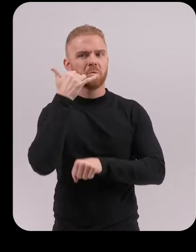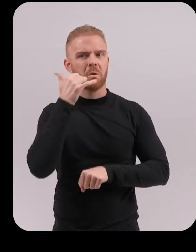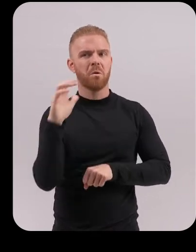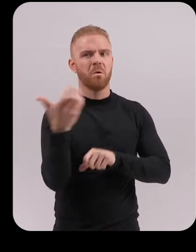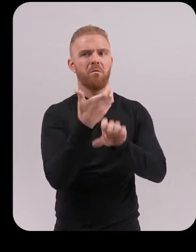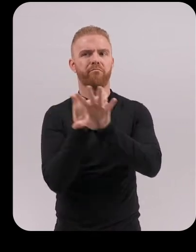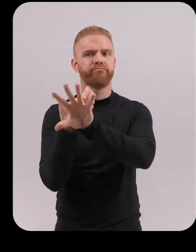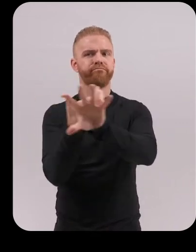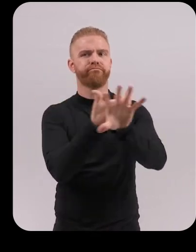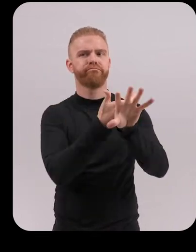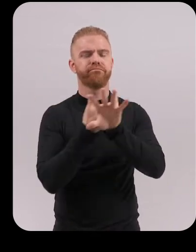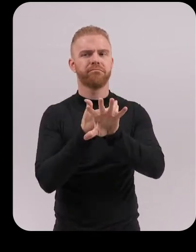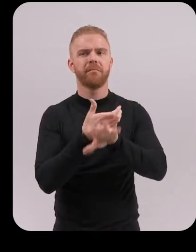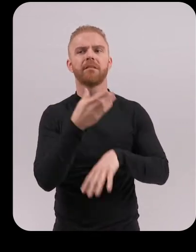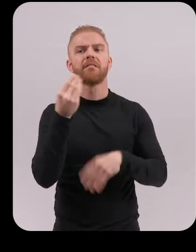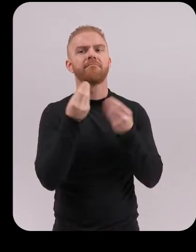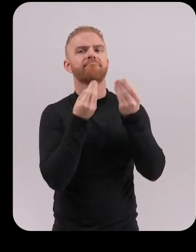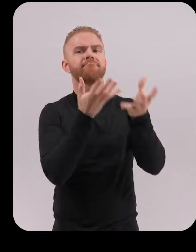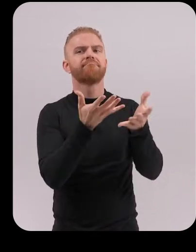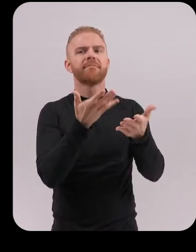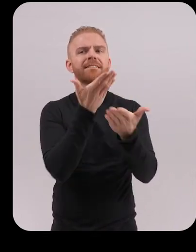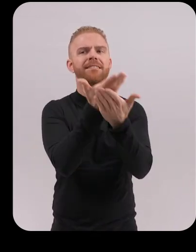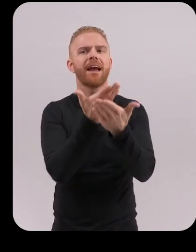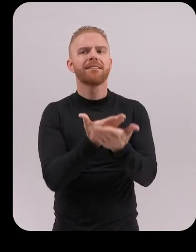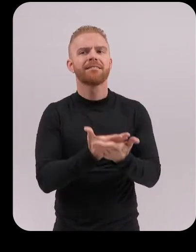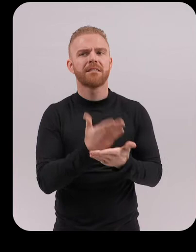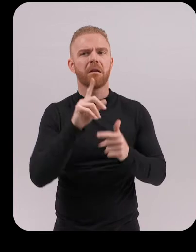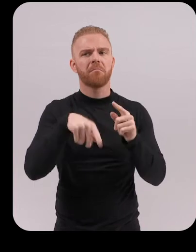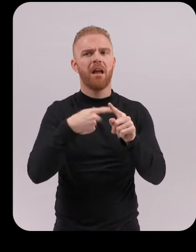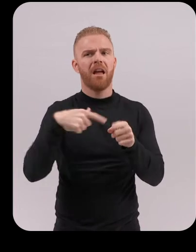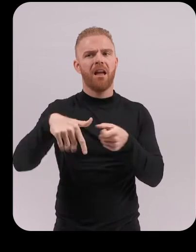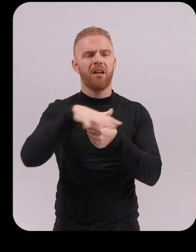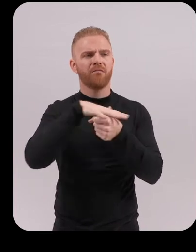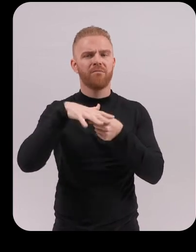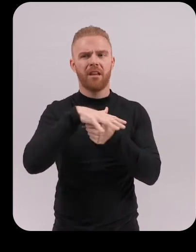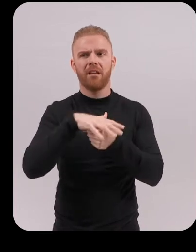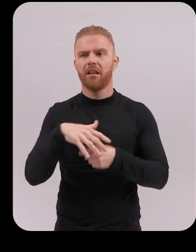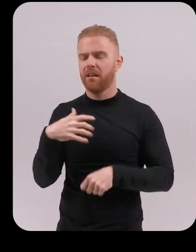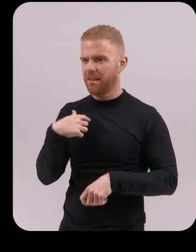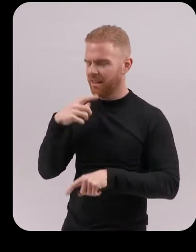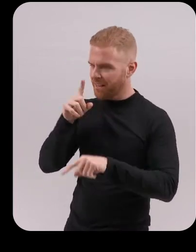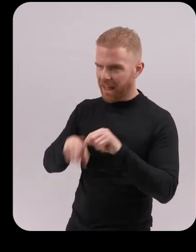providing some facts about the area. Wow, I can't believe this